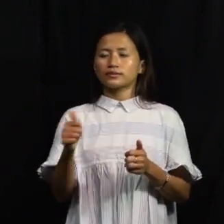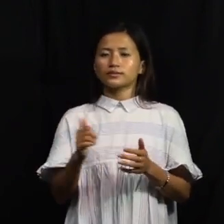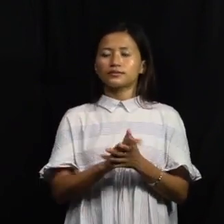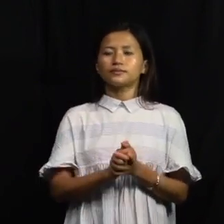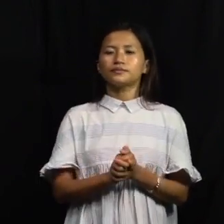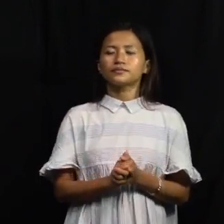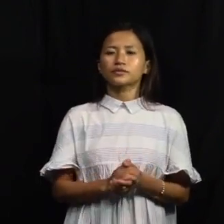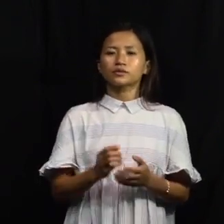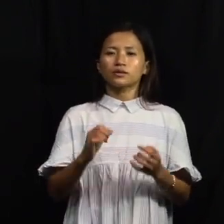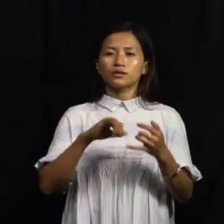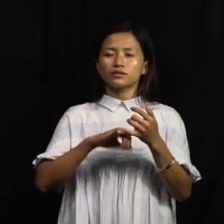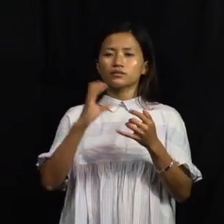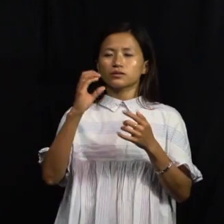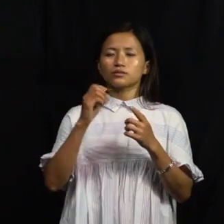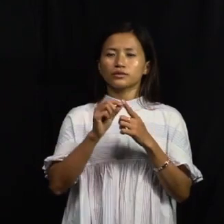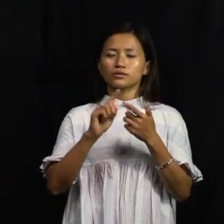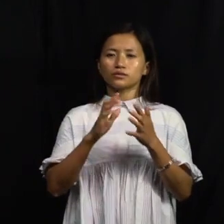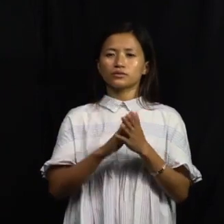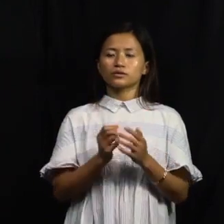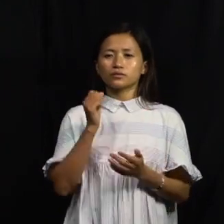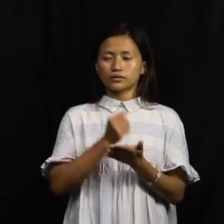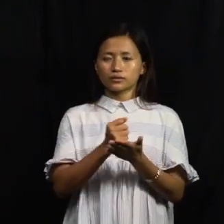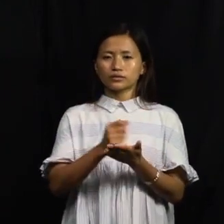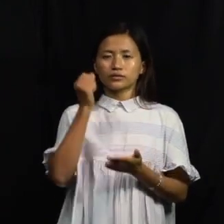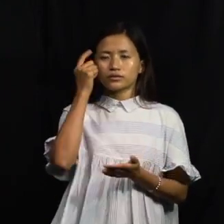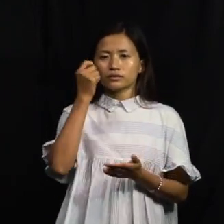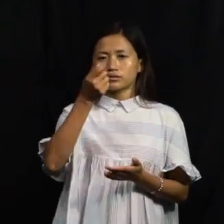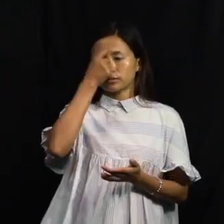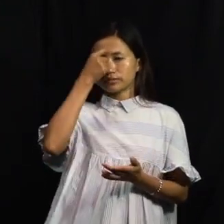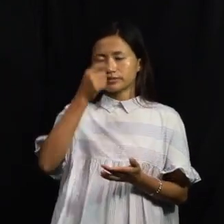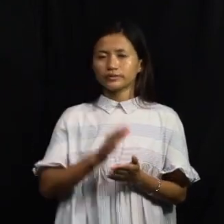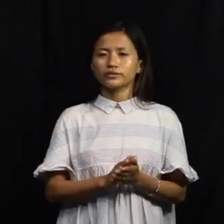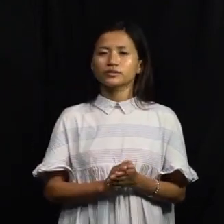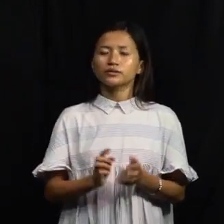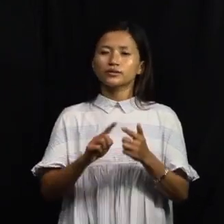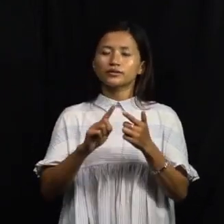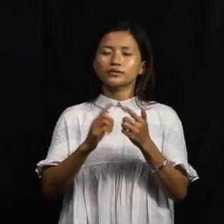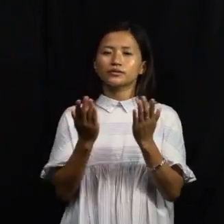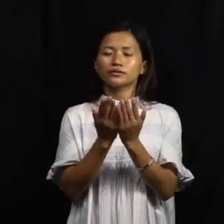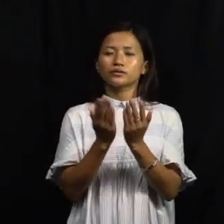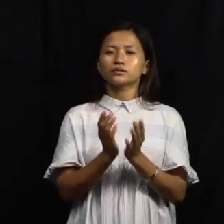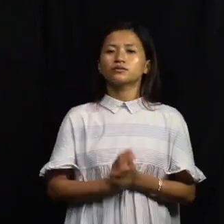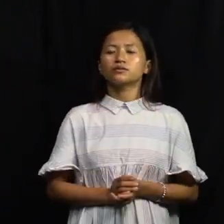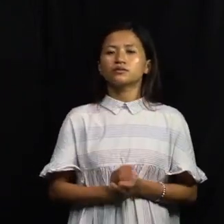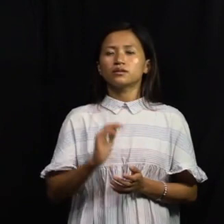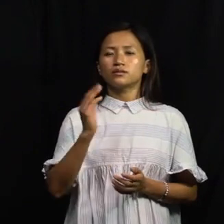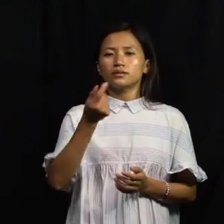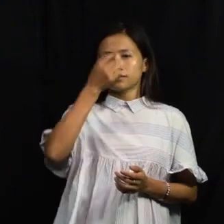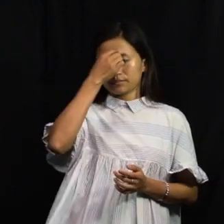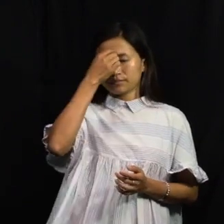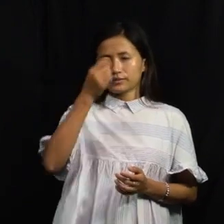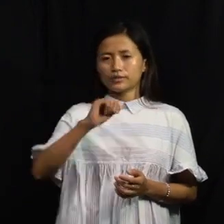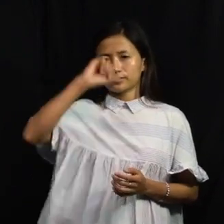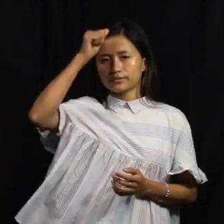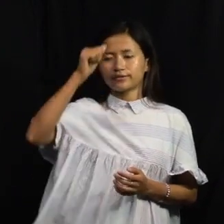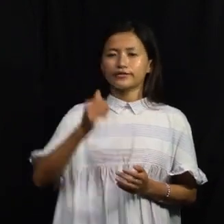in scope of education, we also try to understand the problems that are there in education. So what are some of the problems that